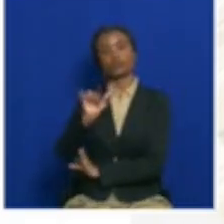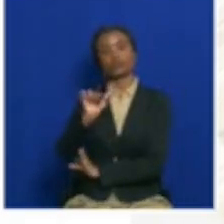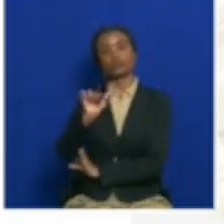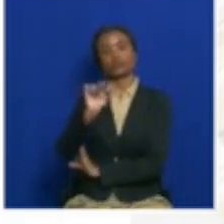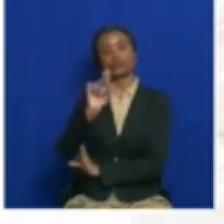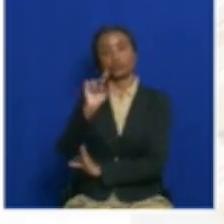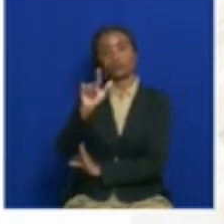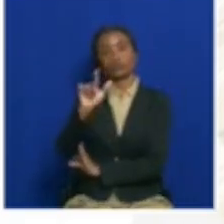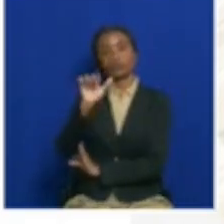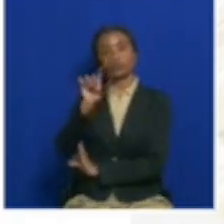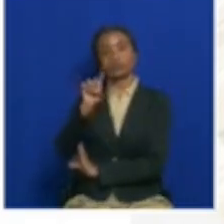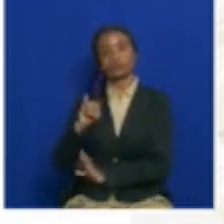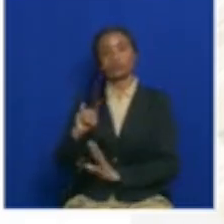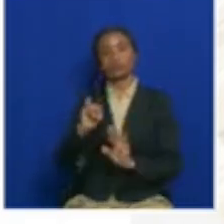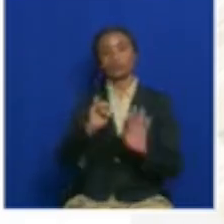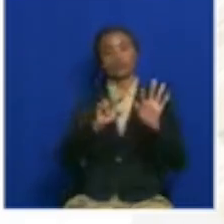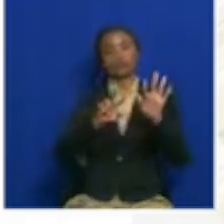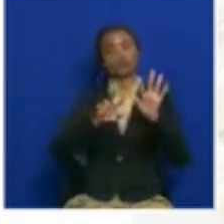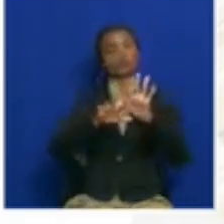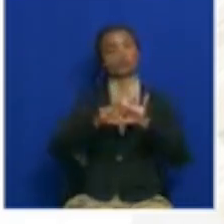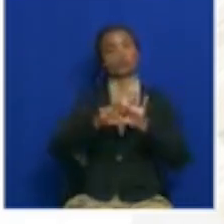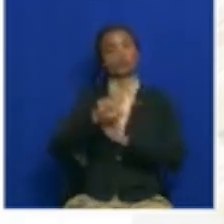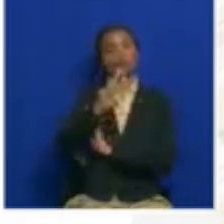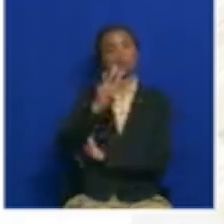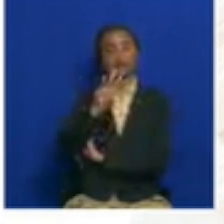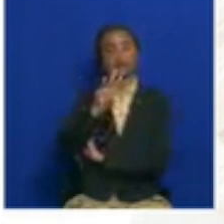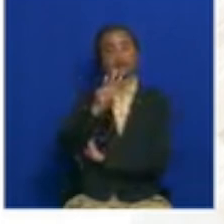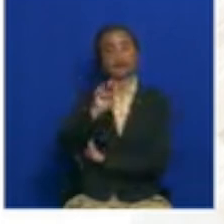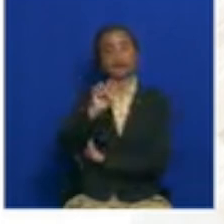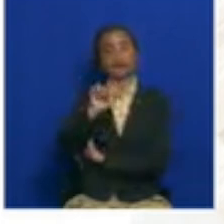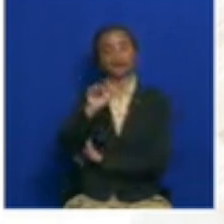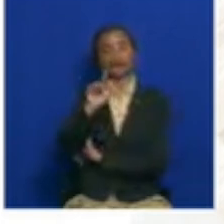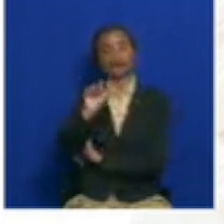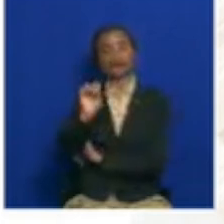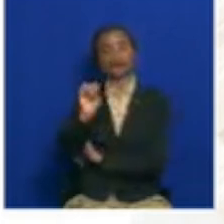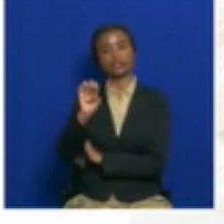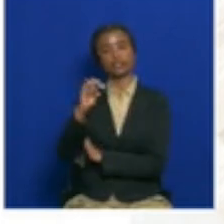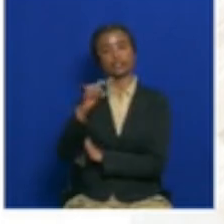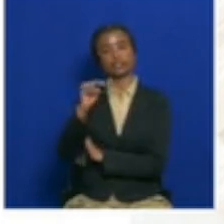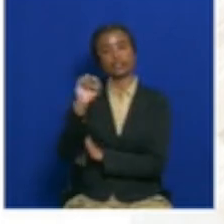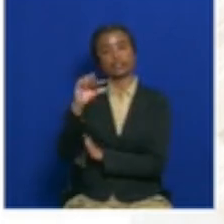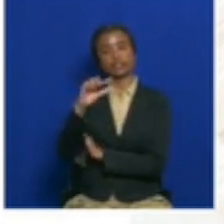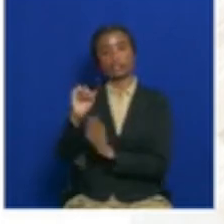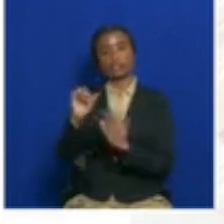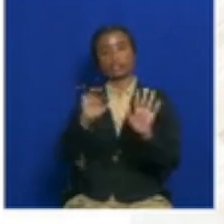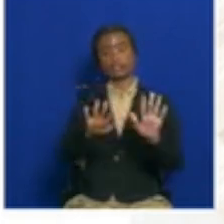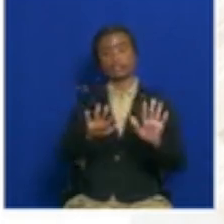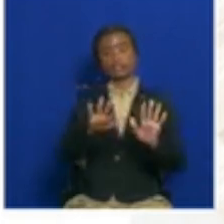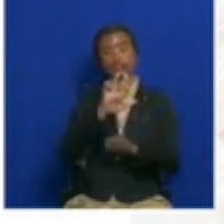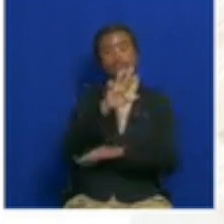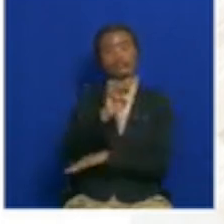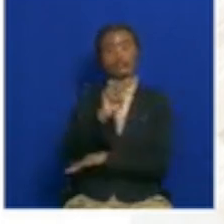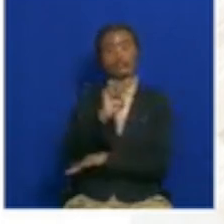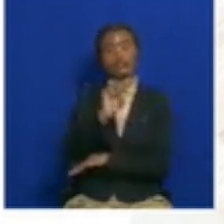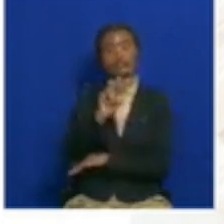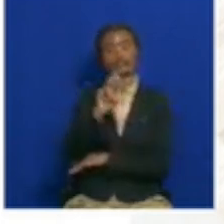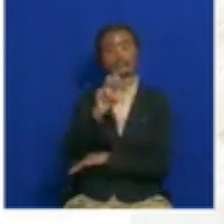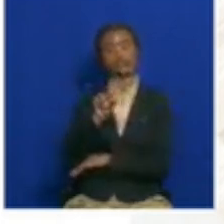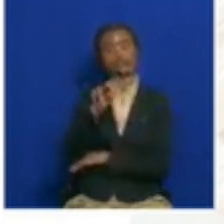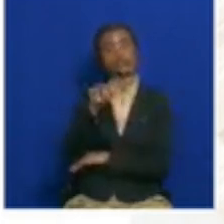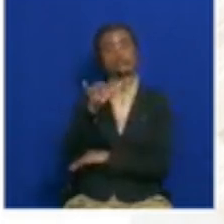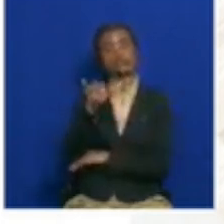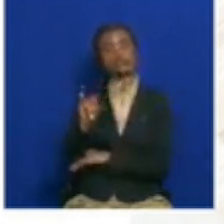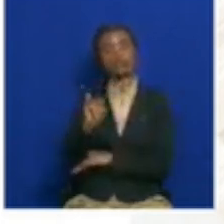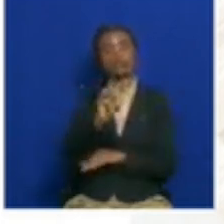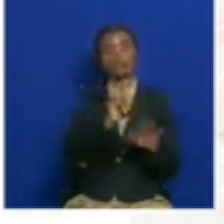Colonel Natsenge Johannes Monyai, Colonel Nonjabulo Nomfundo Mgadi, Colonel Tumisho